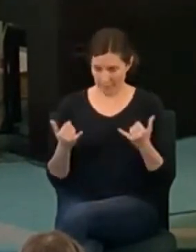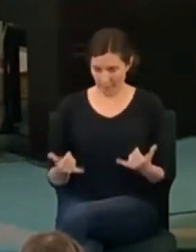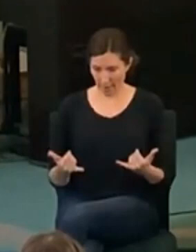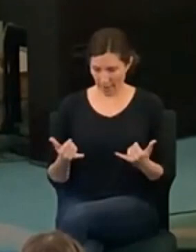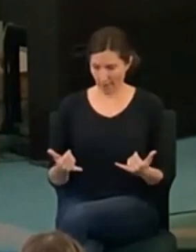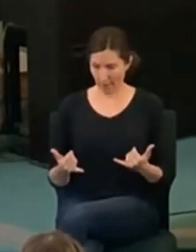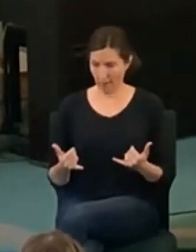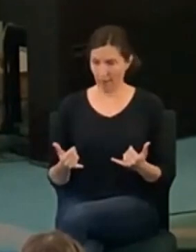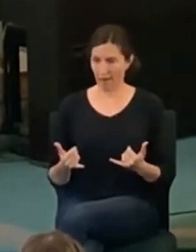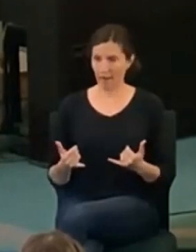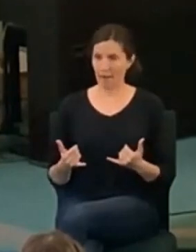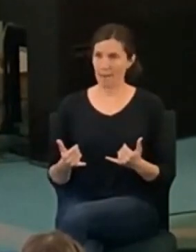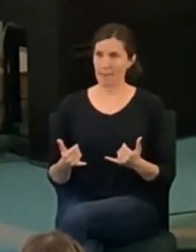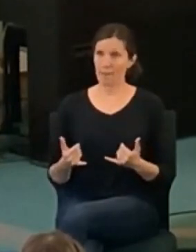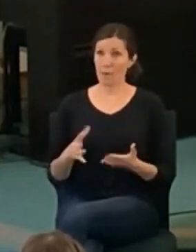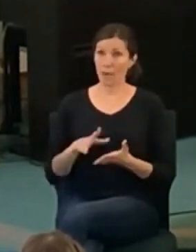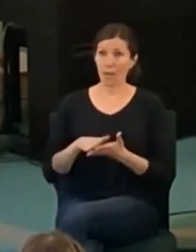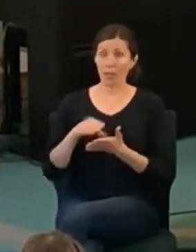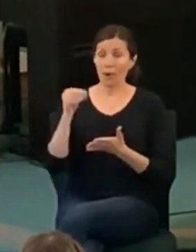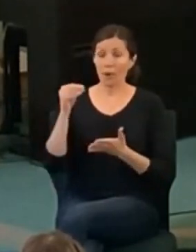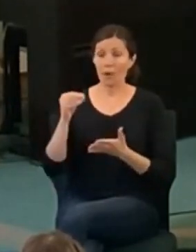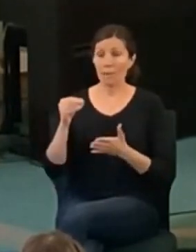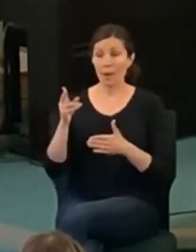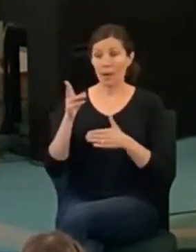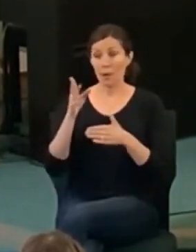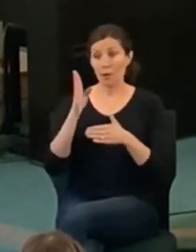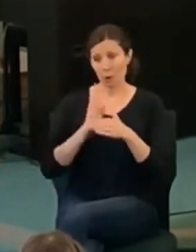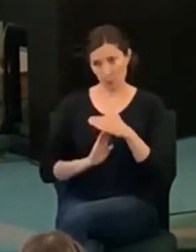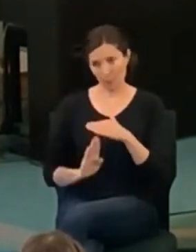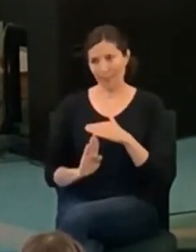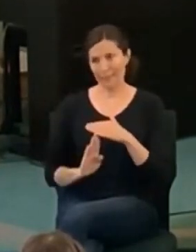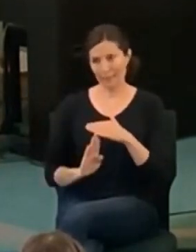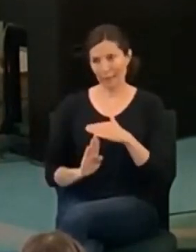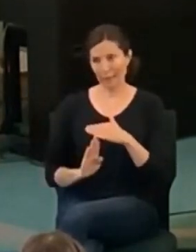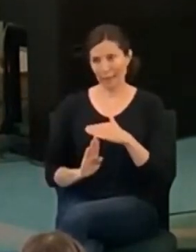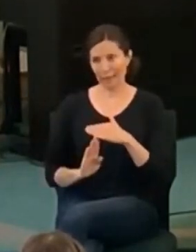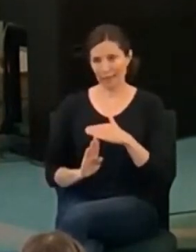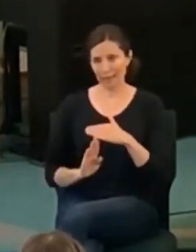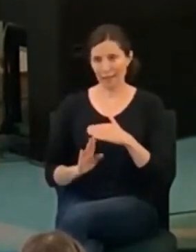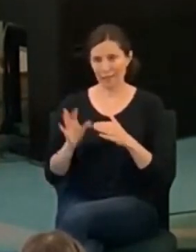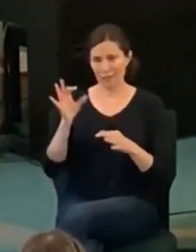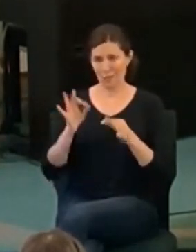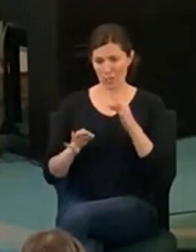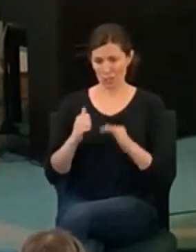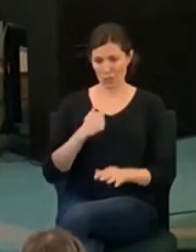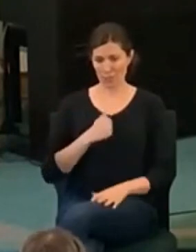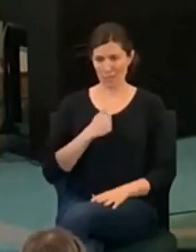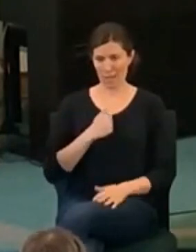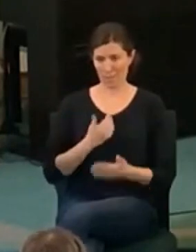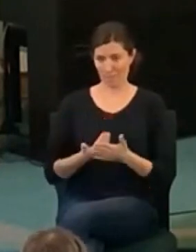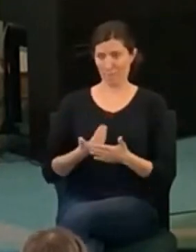either. Go from now on, sin no more."